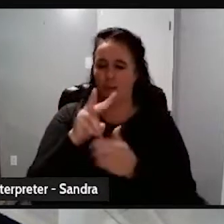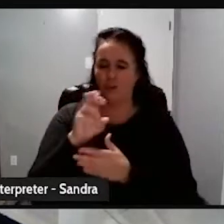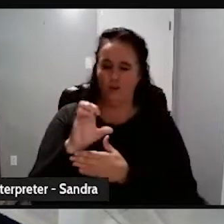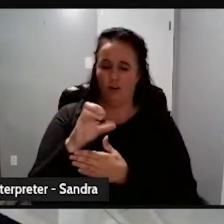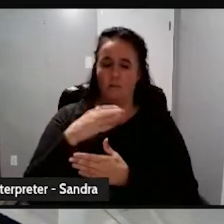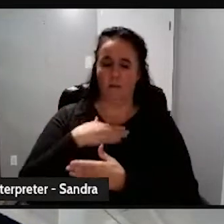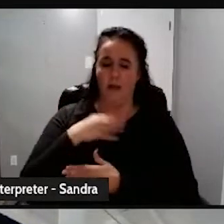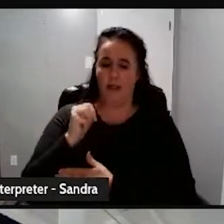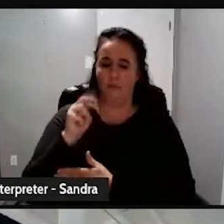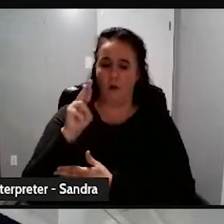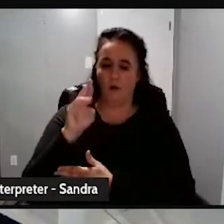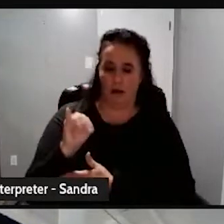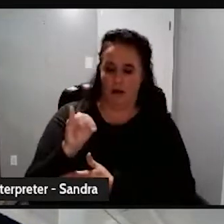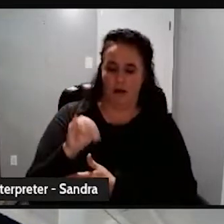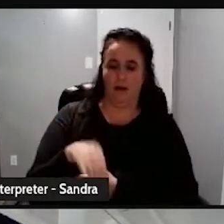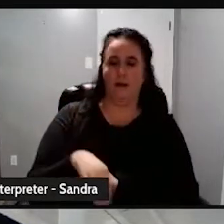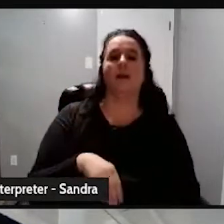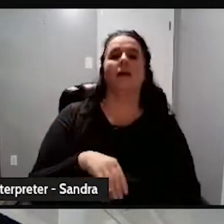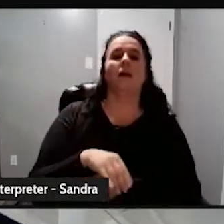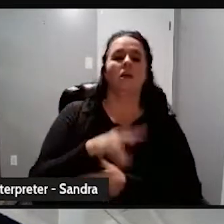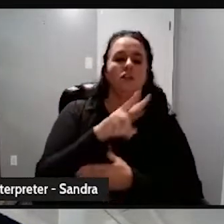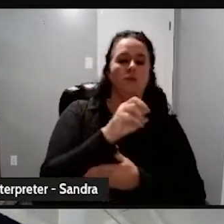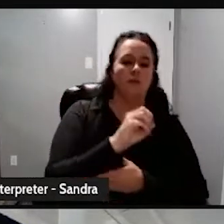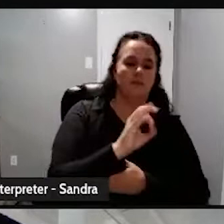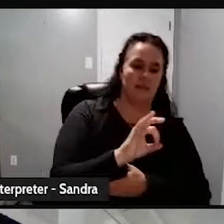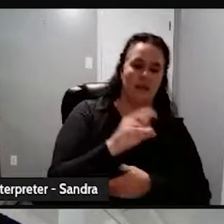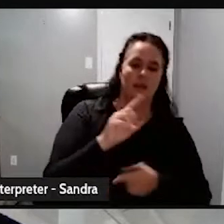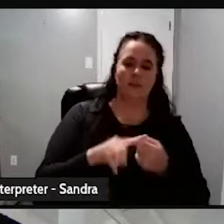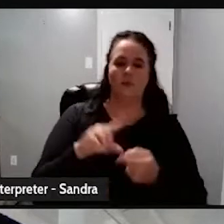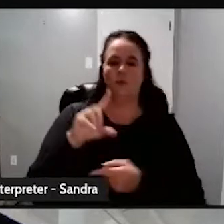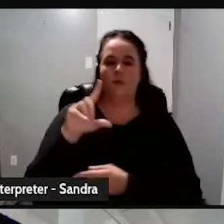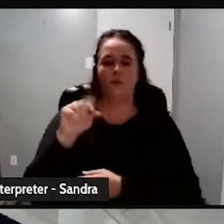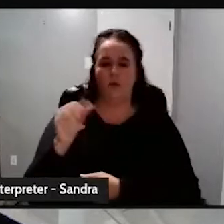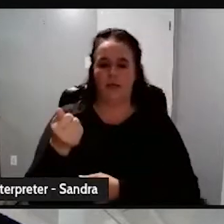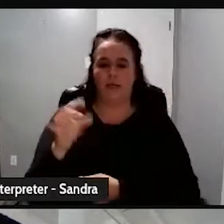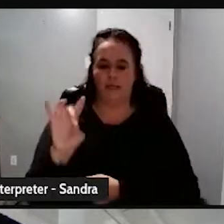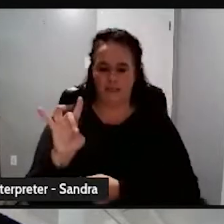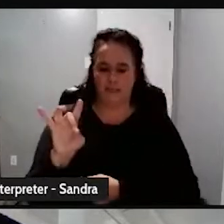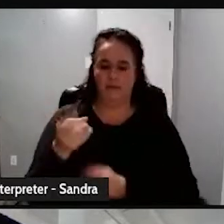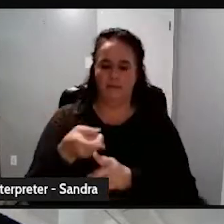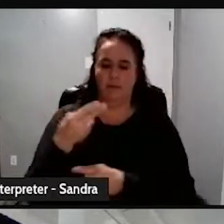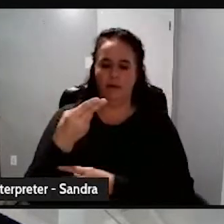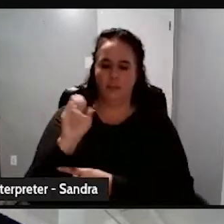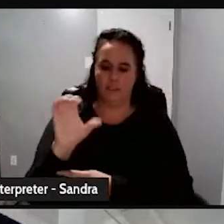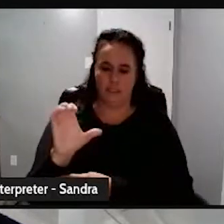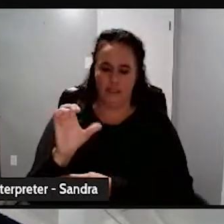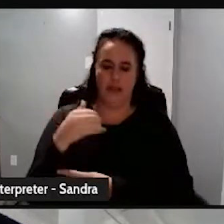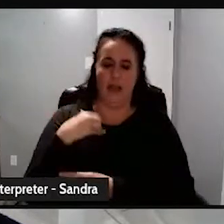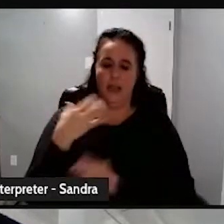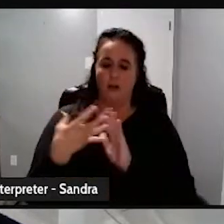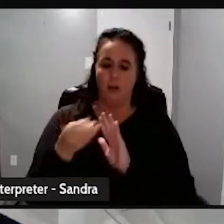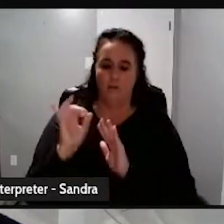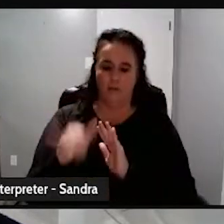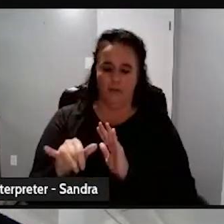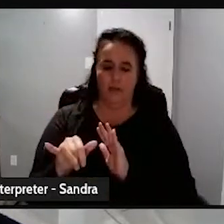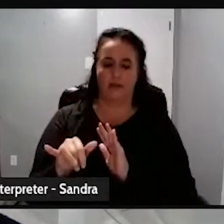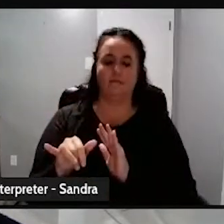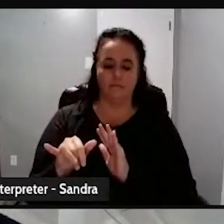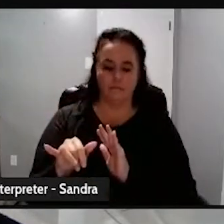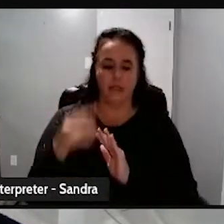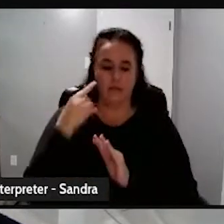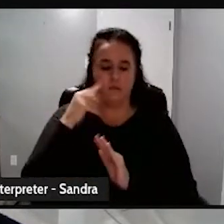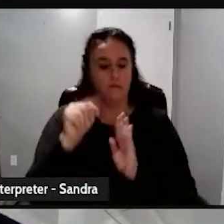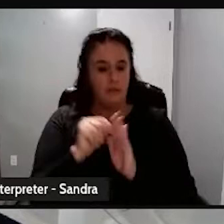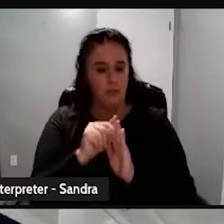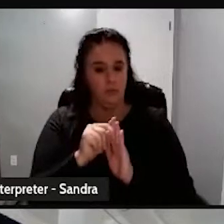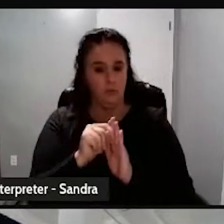to 2018 from the Health Science Center in Winnipeg. And for the video,